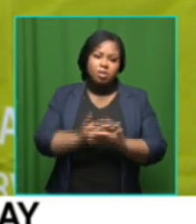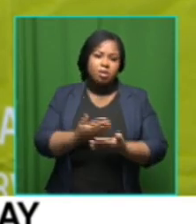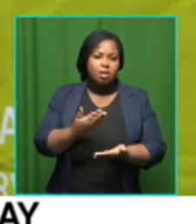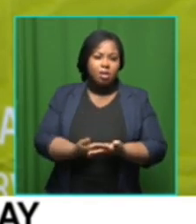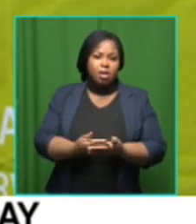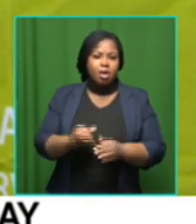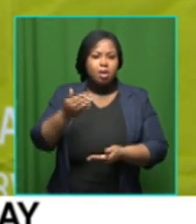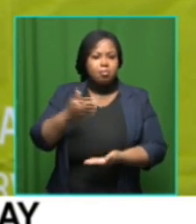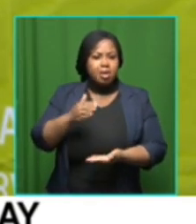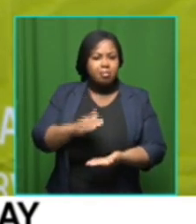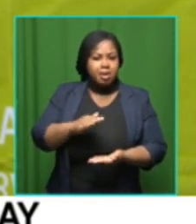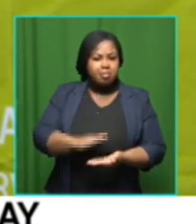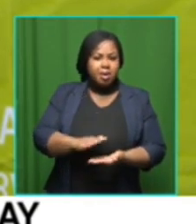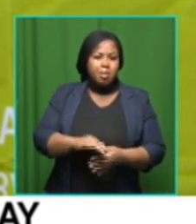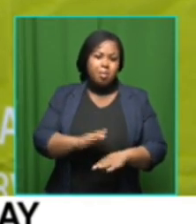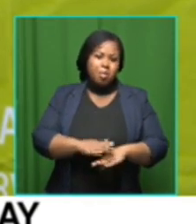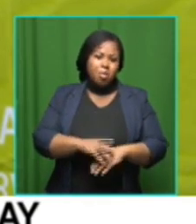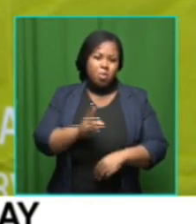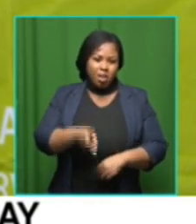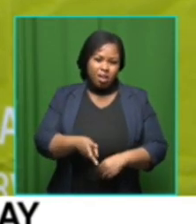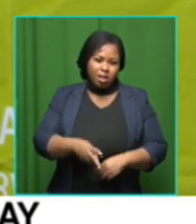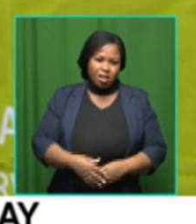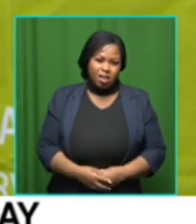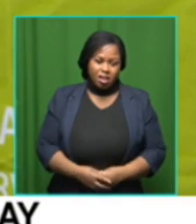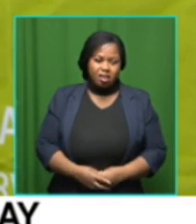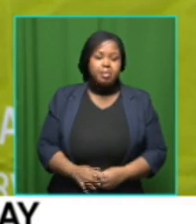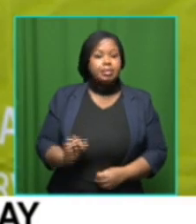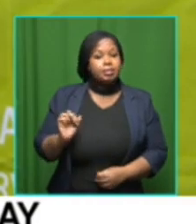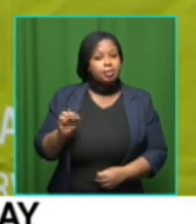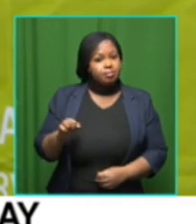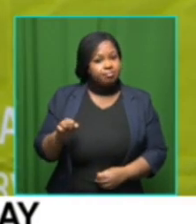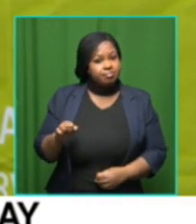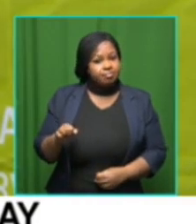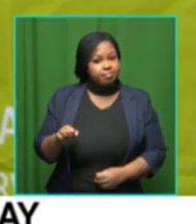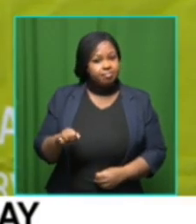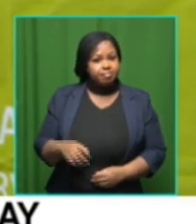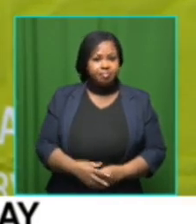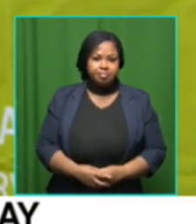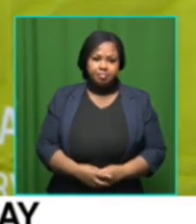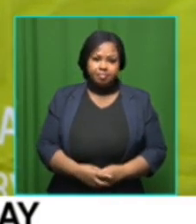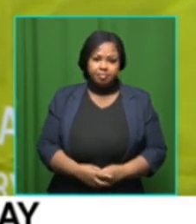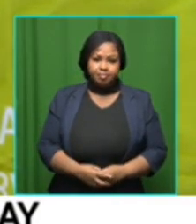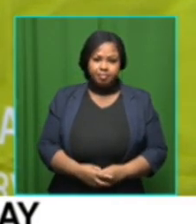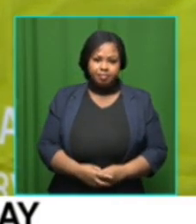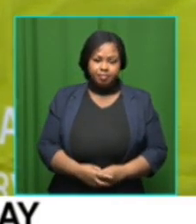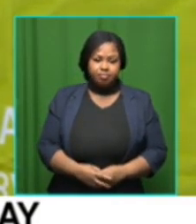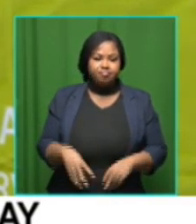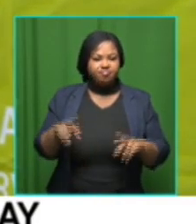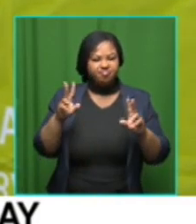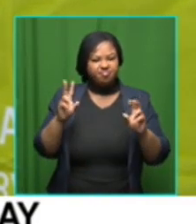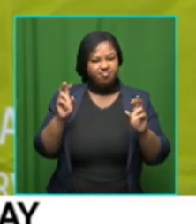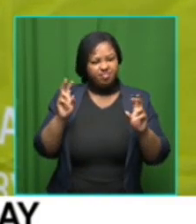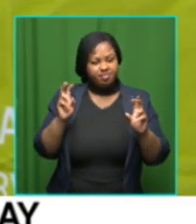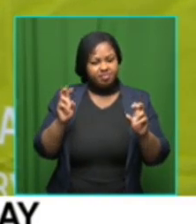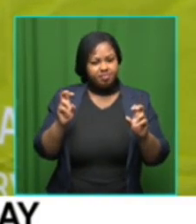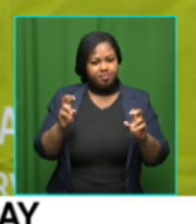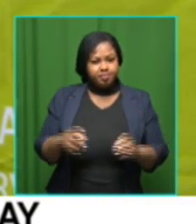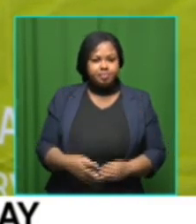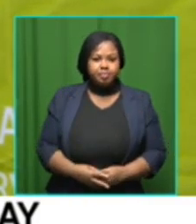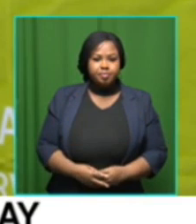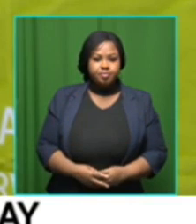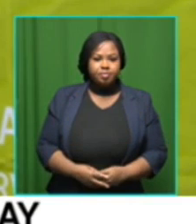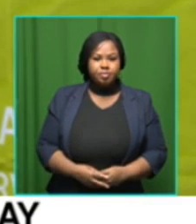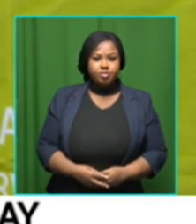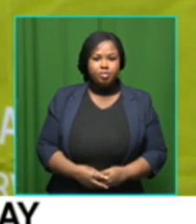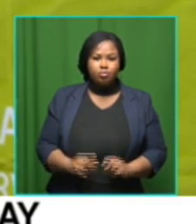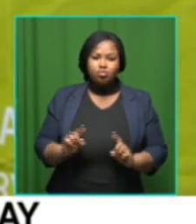the infection. So, yes, excuse me, yes, the issue is that we must